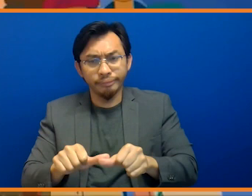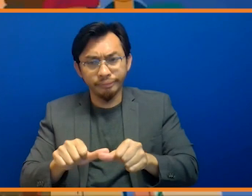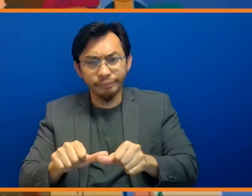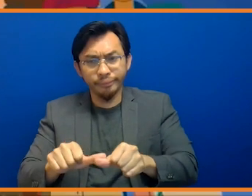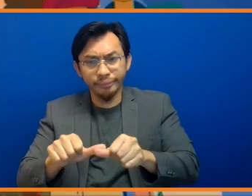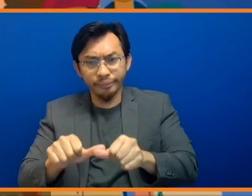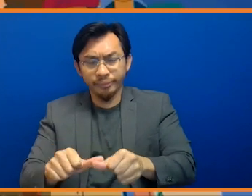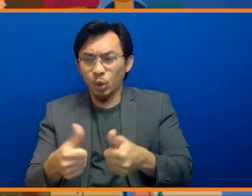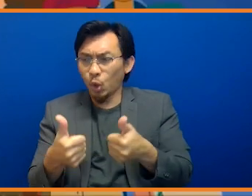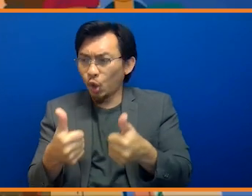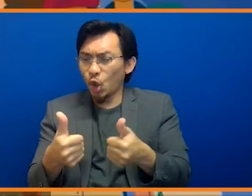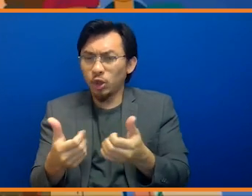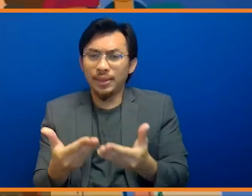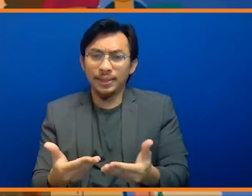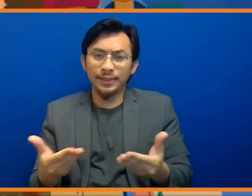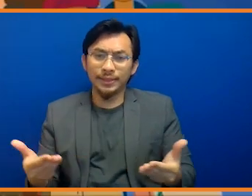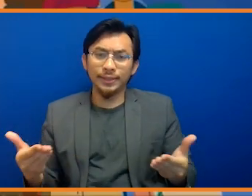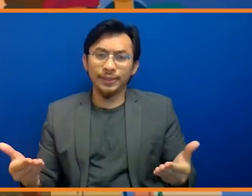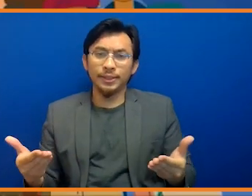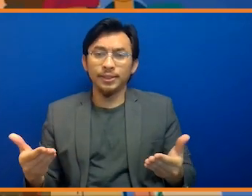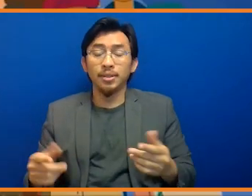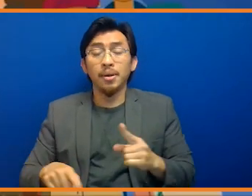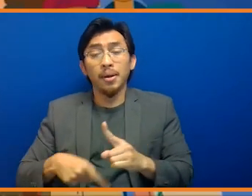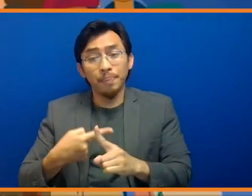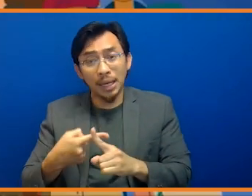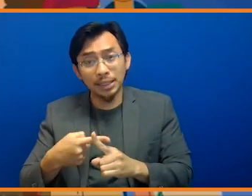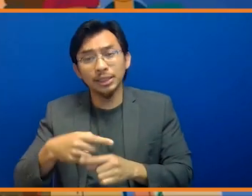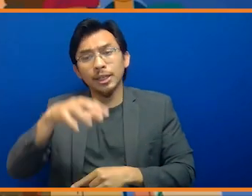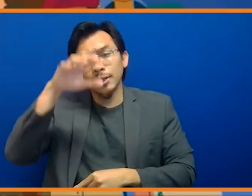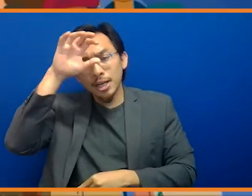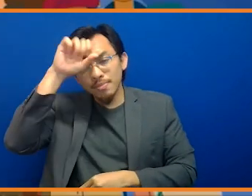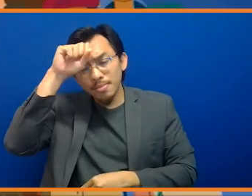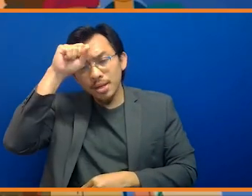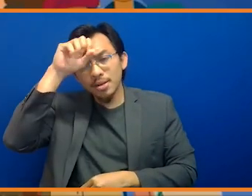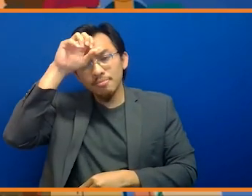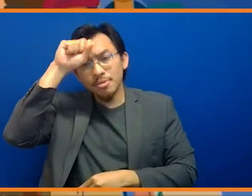good things to also commemorate